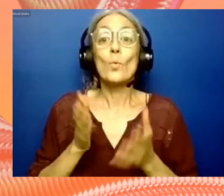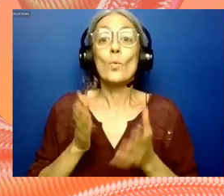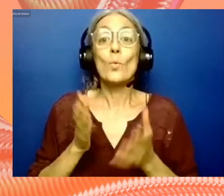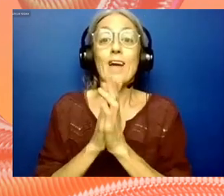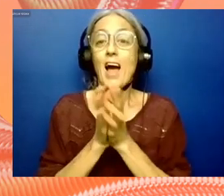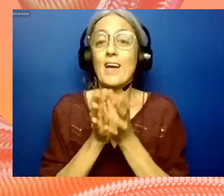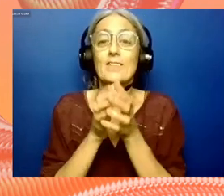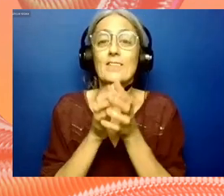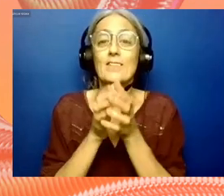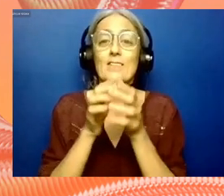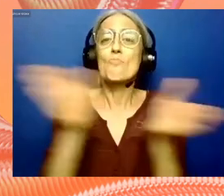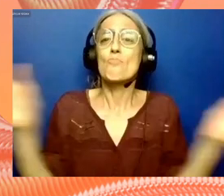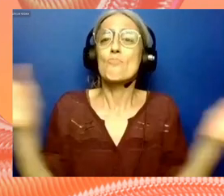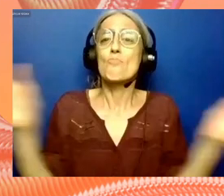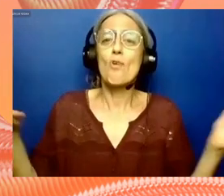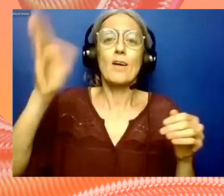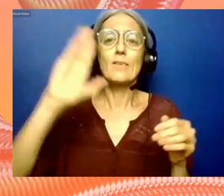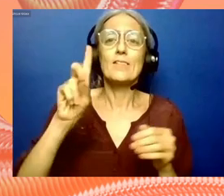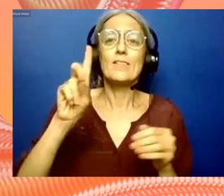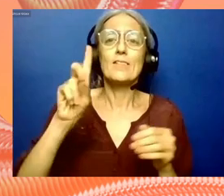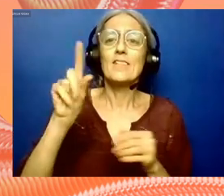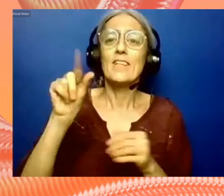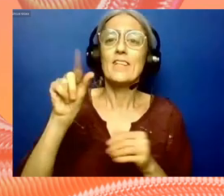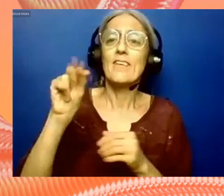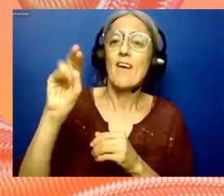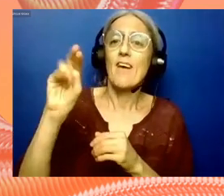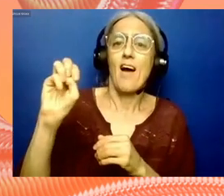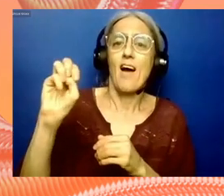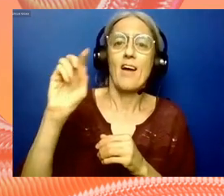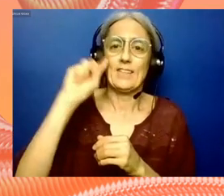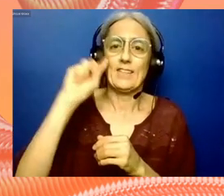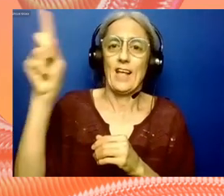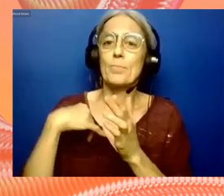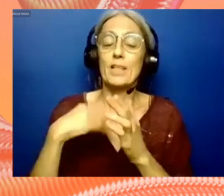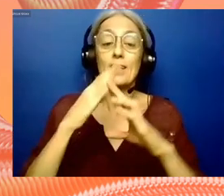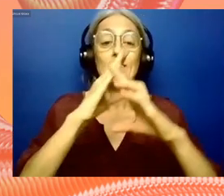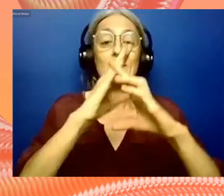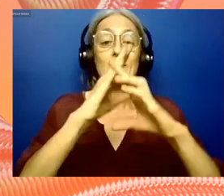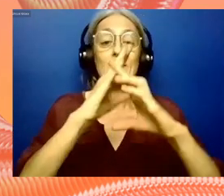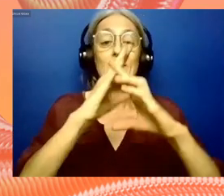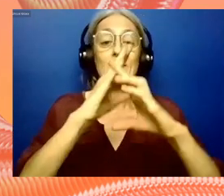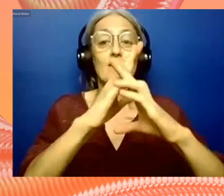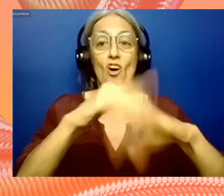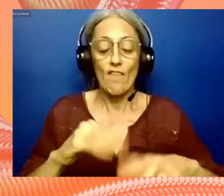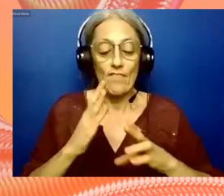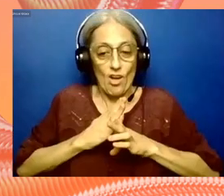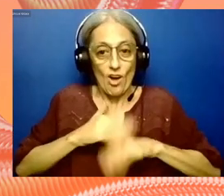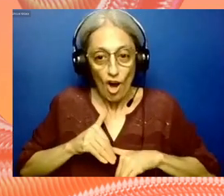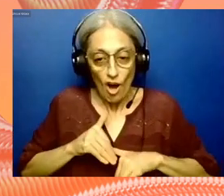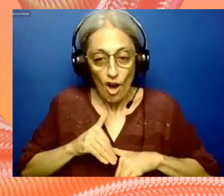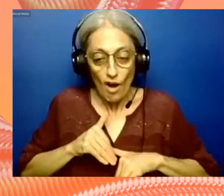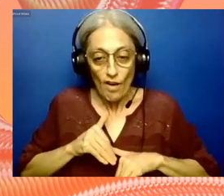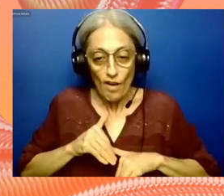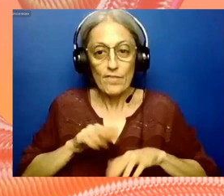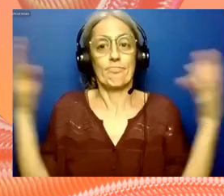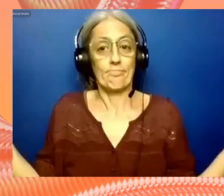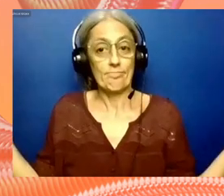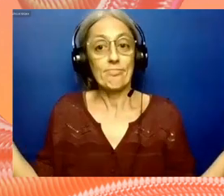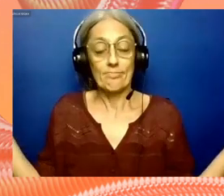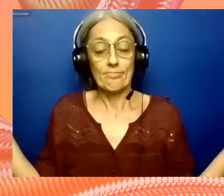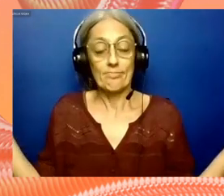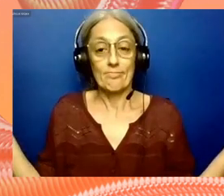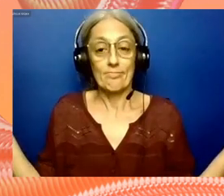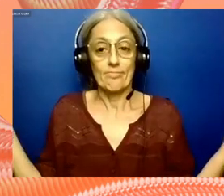as little effort as possible. We ask that we be aligned with the ways in